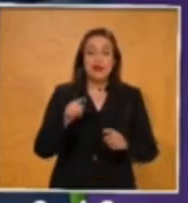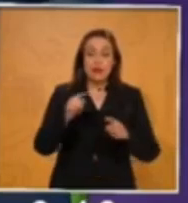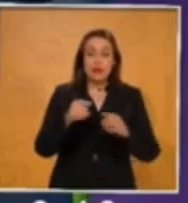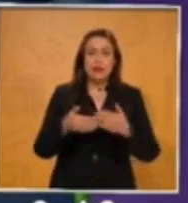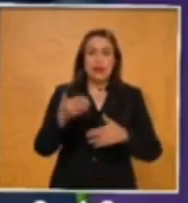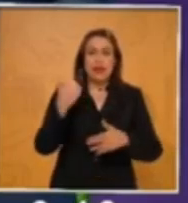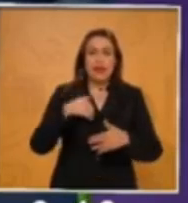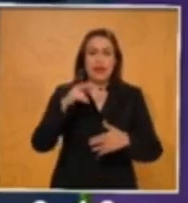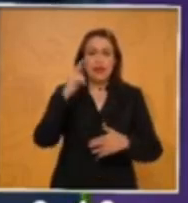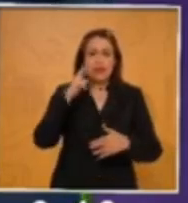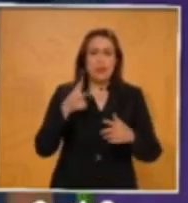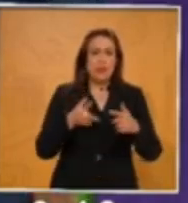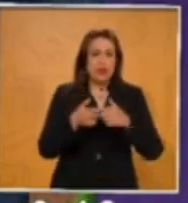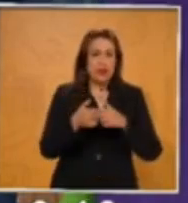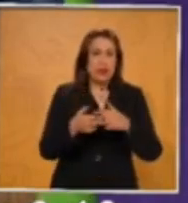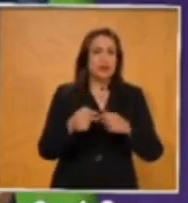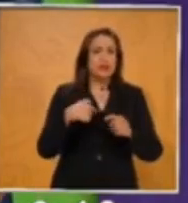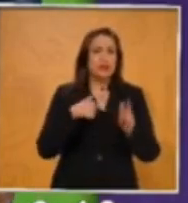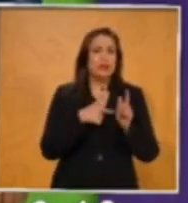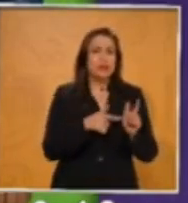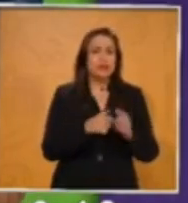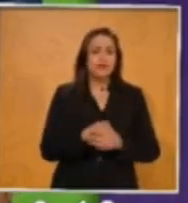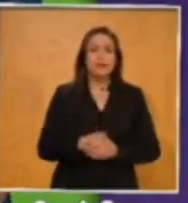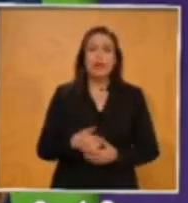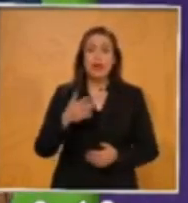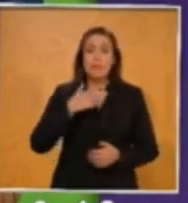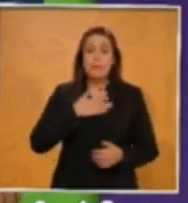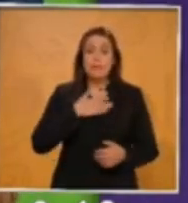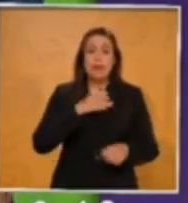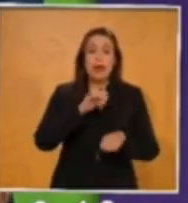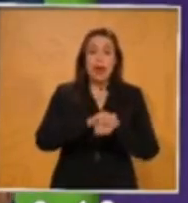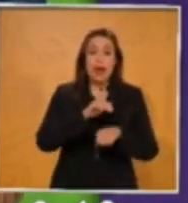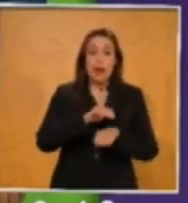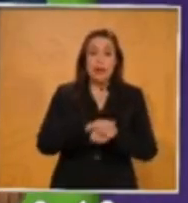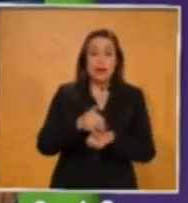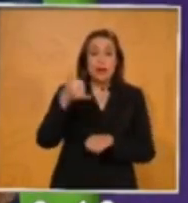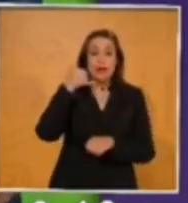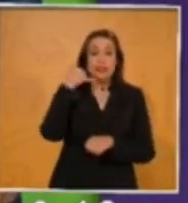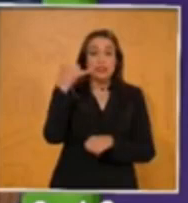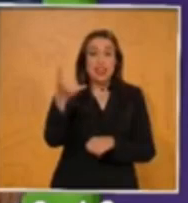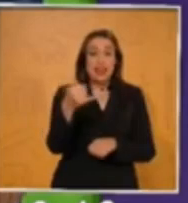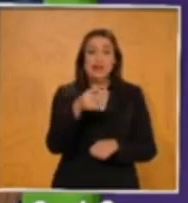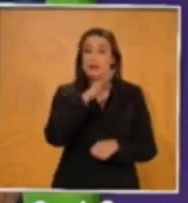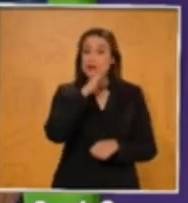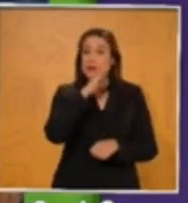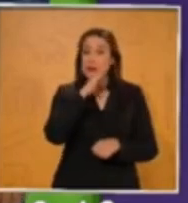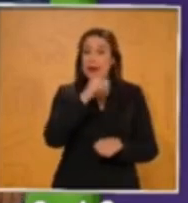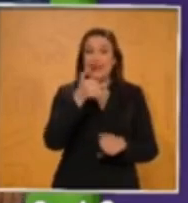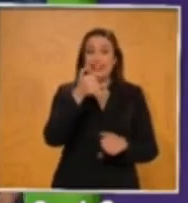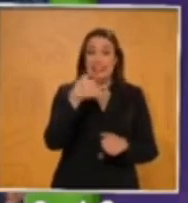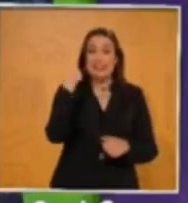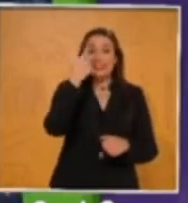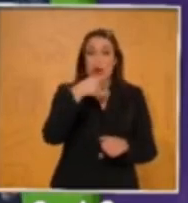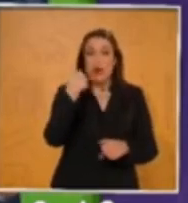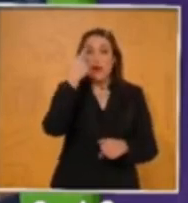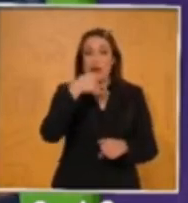the break commercials, my friend called his mom every 6 hours. What is that?